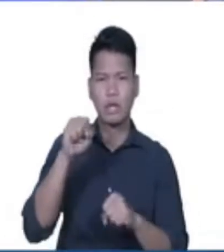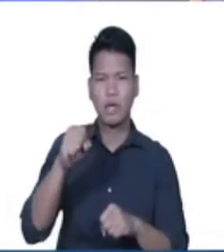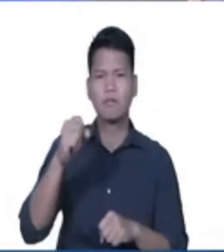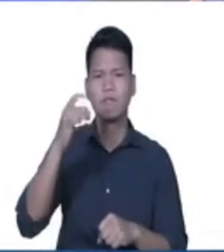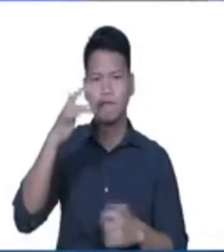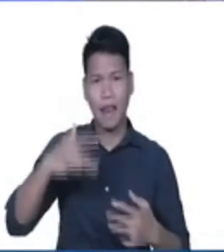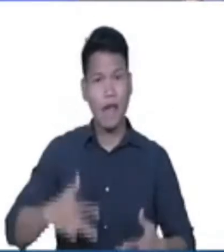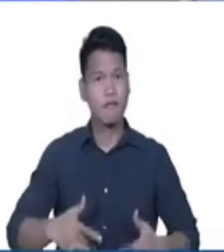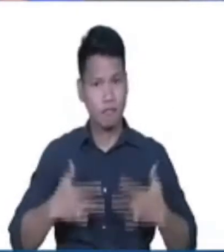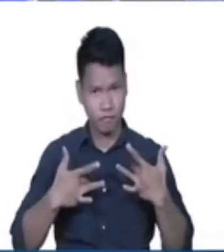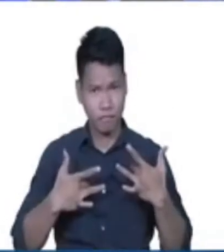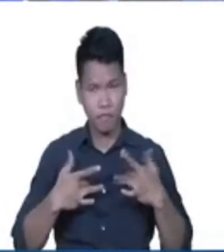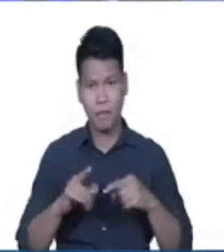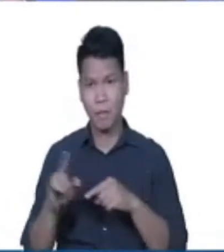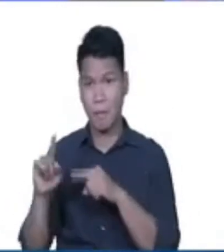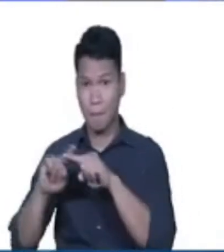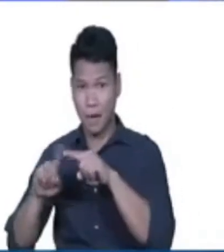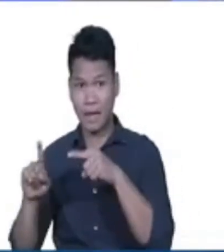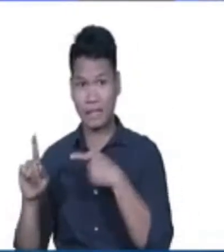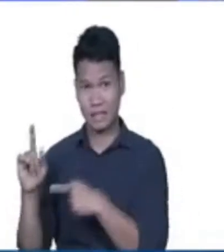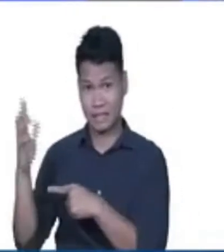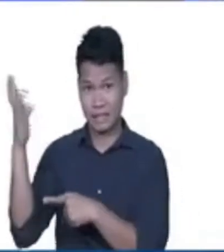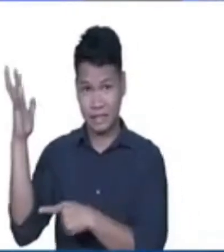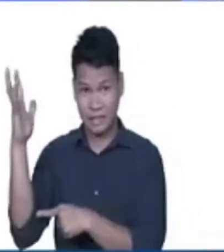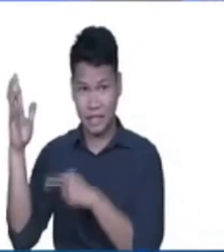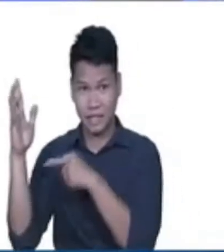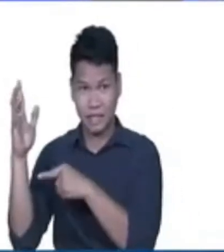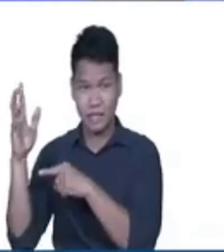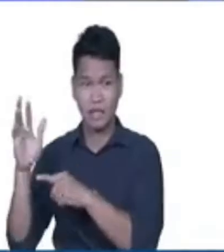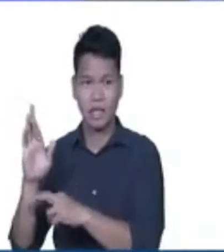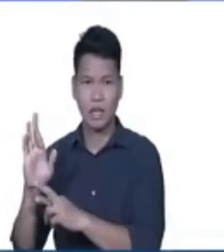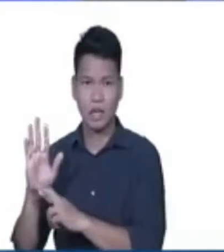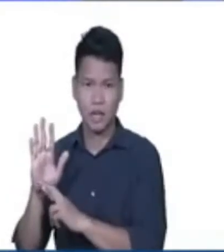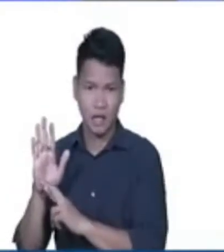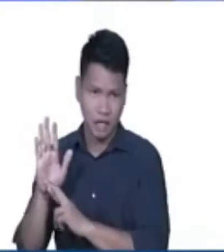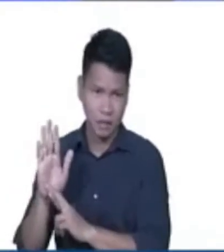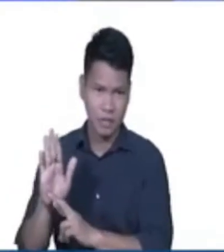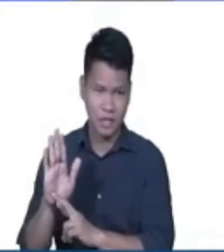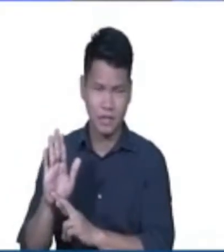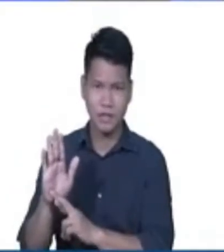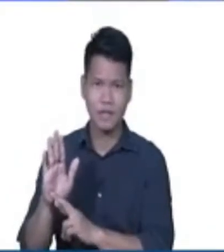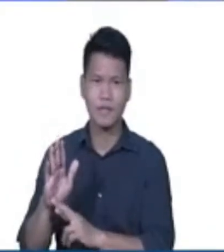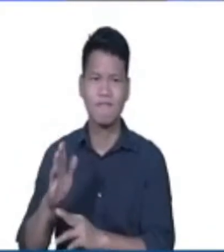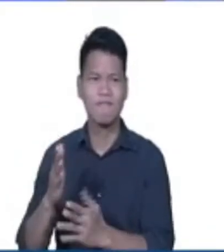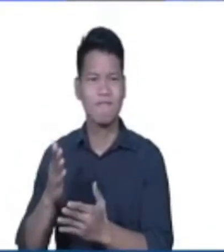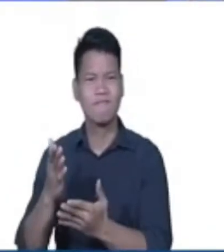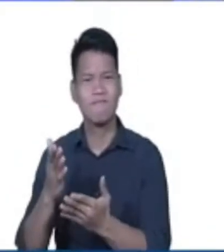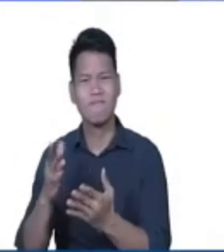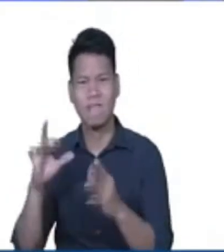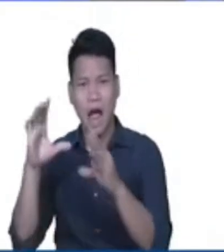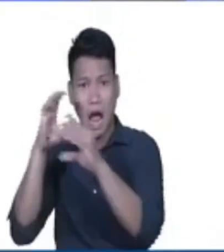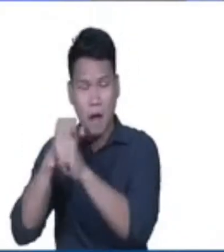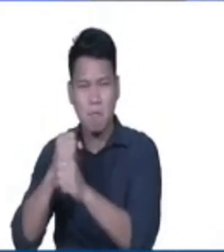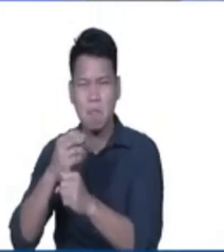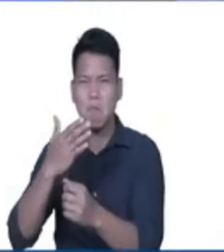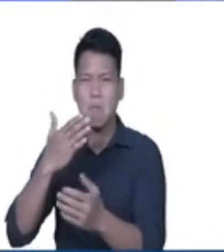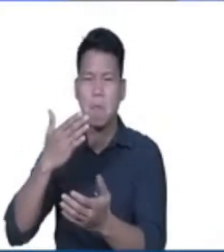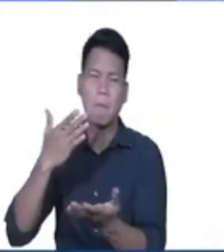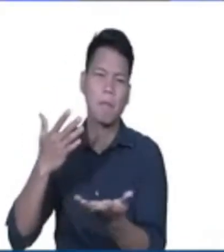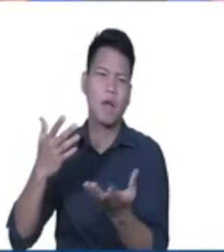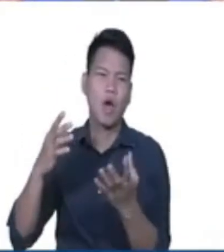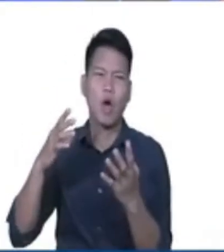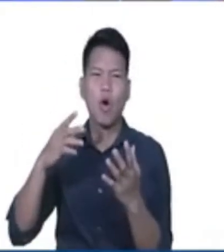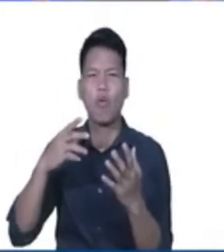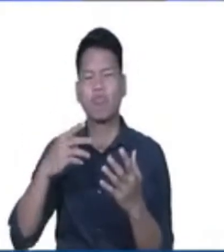not only represents the positive things, it also represents the sum of our poor choices. The